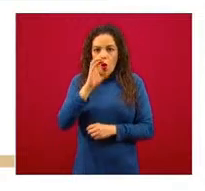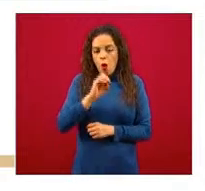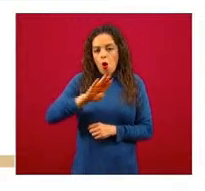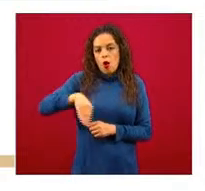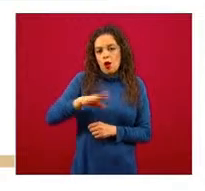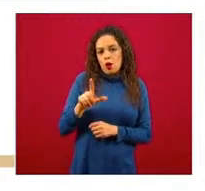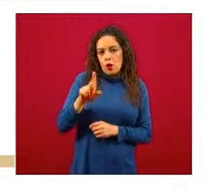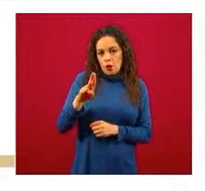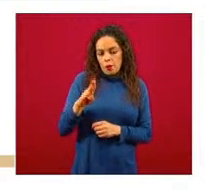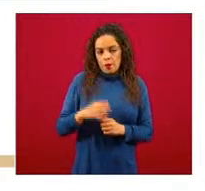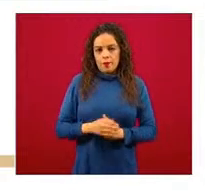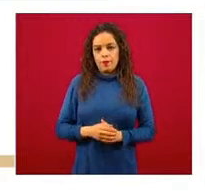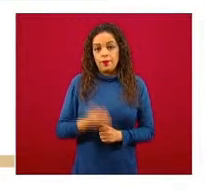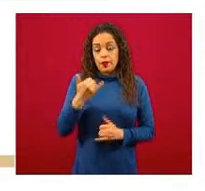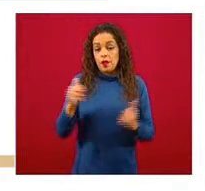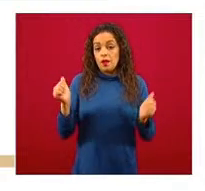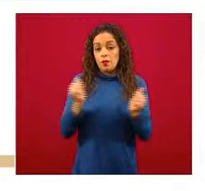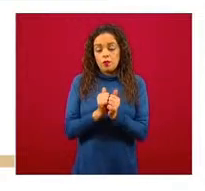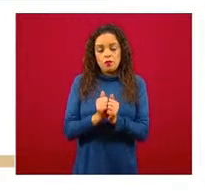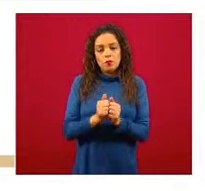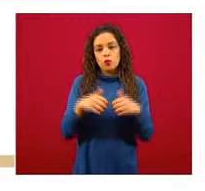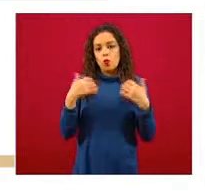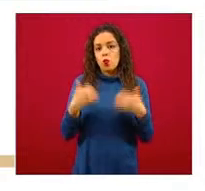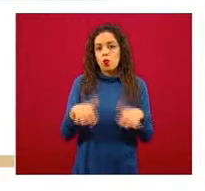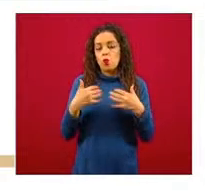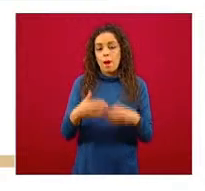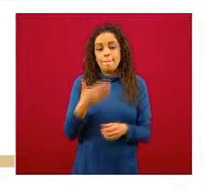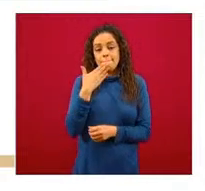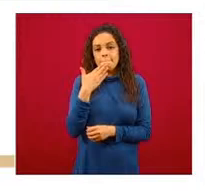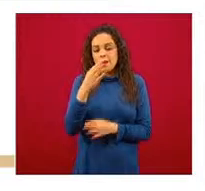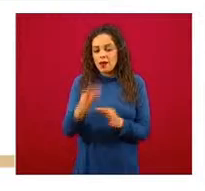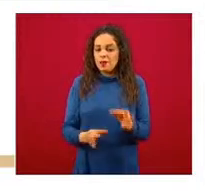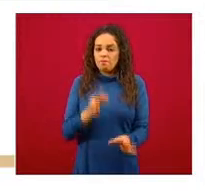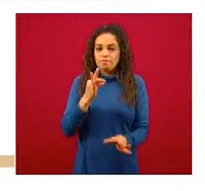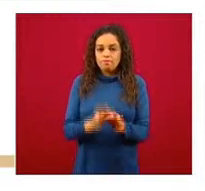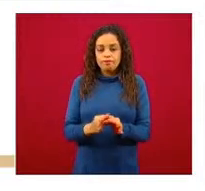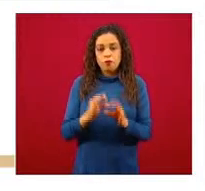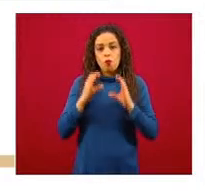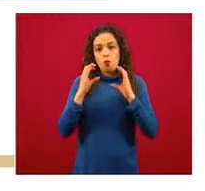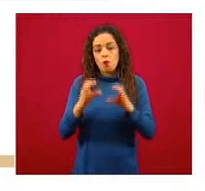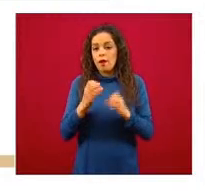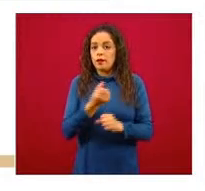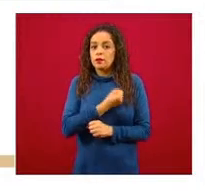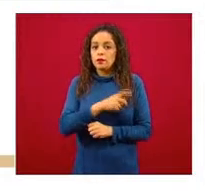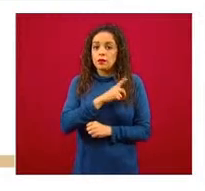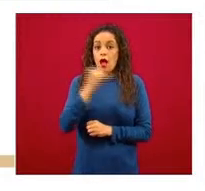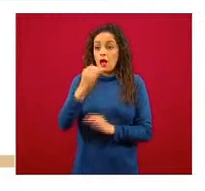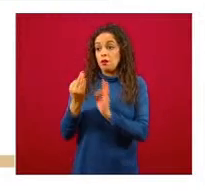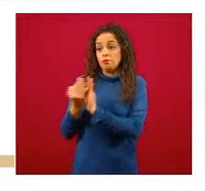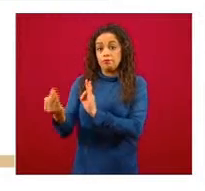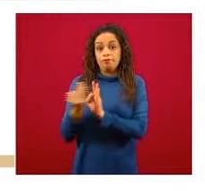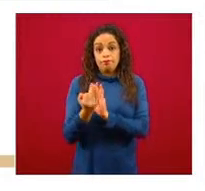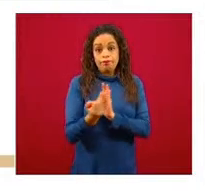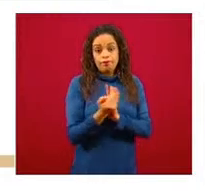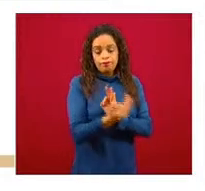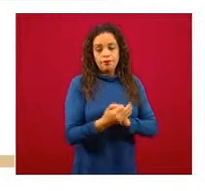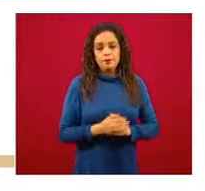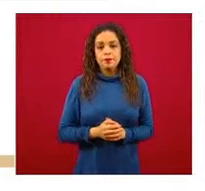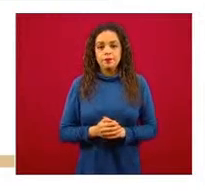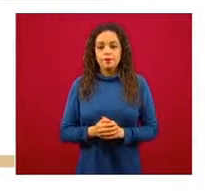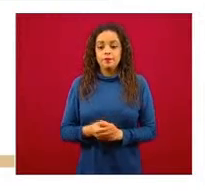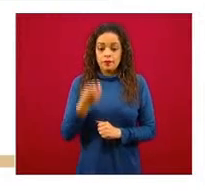which certain families may still go to the gym or may perform